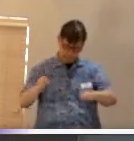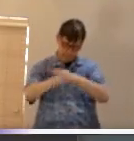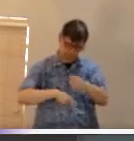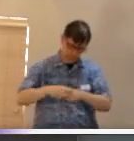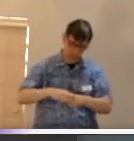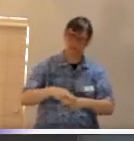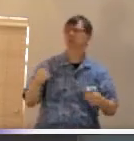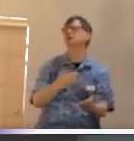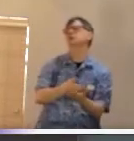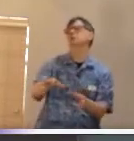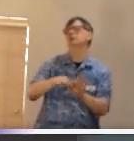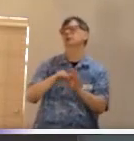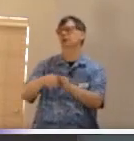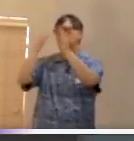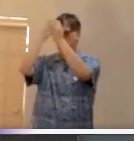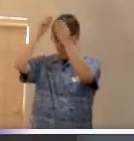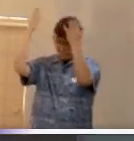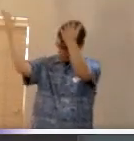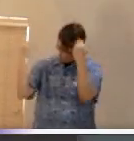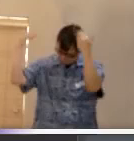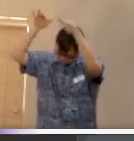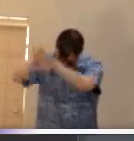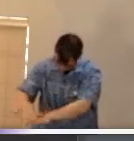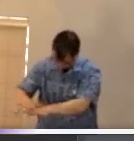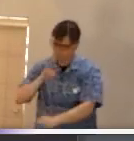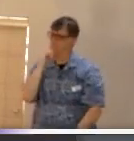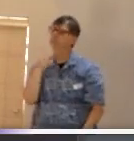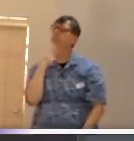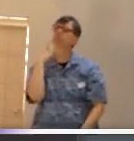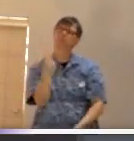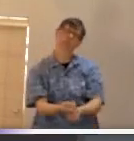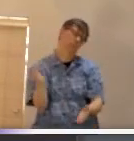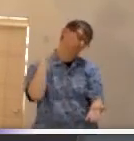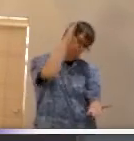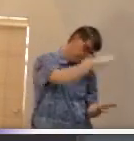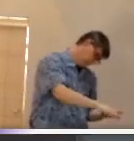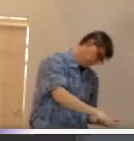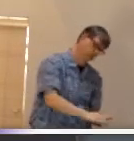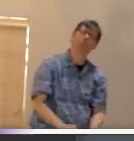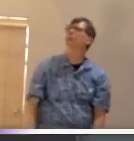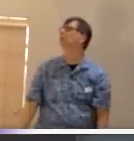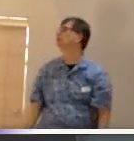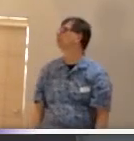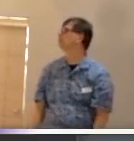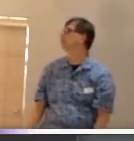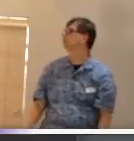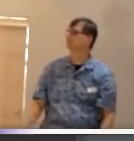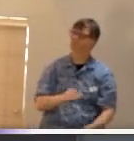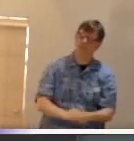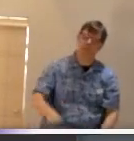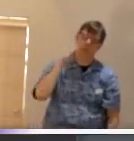something can happen and bring all of that down. My son came to me last night and said that, you know, he was laid off from one